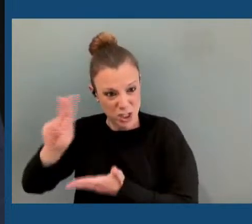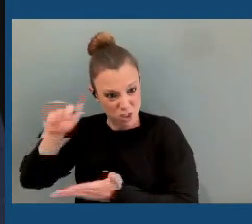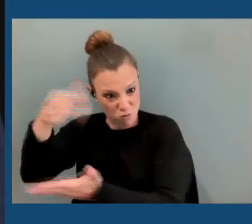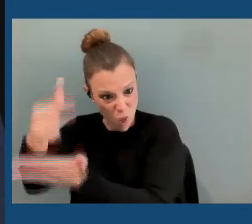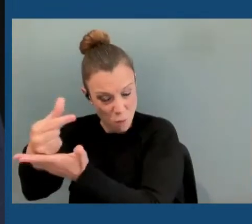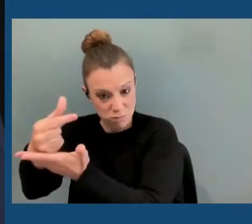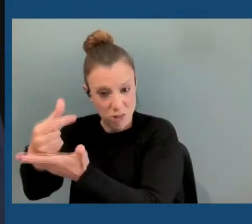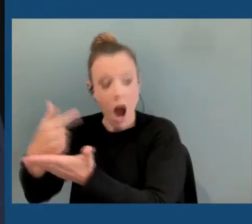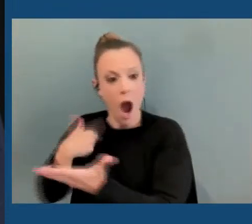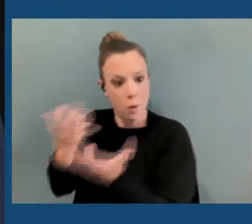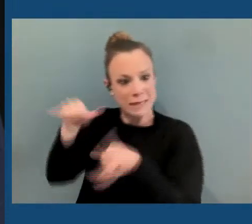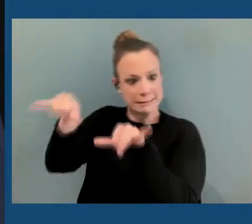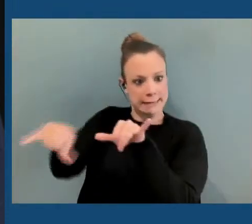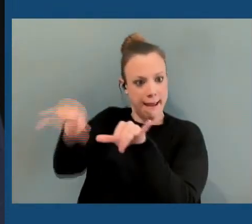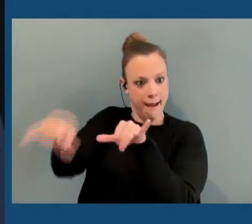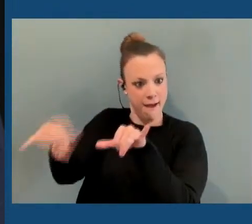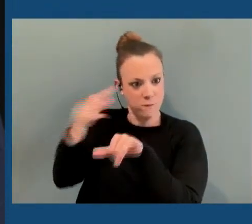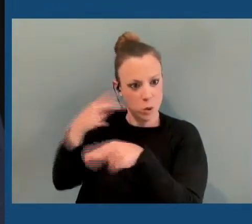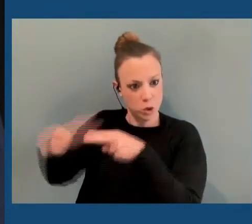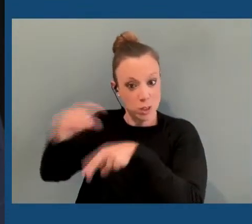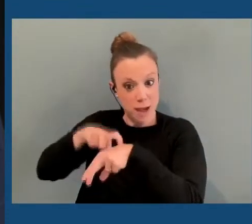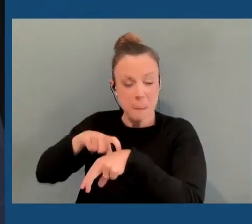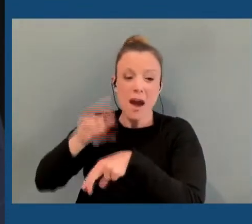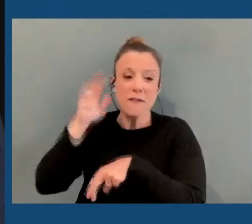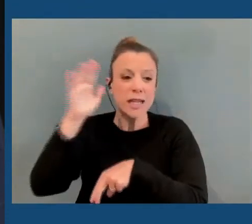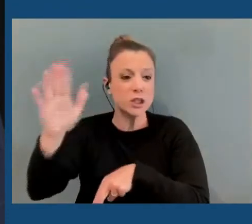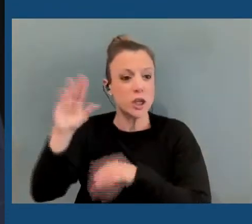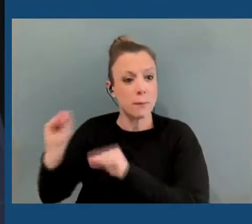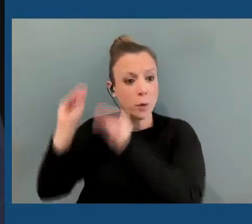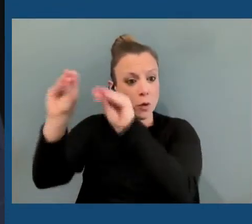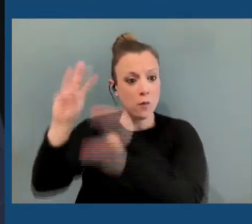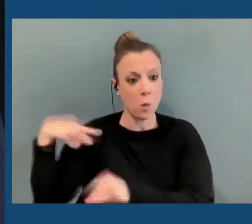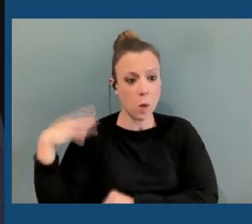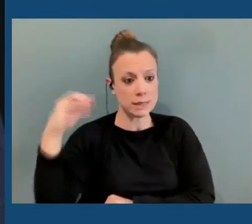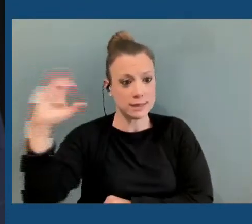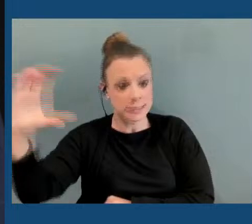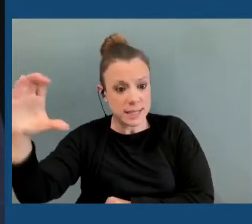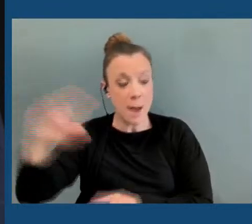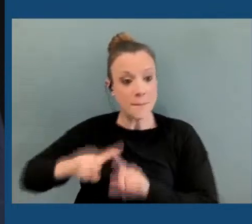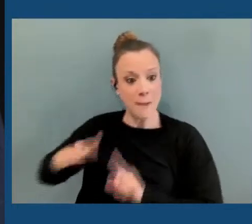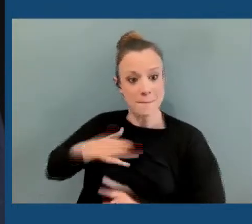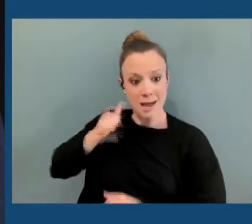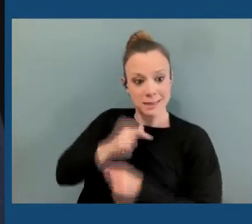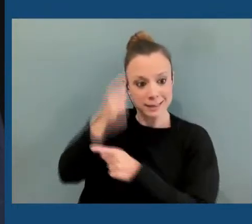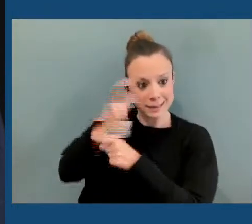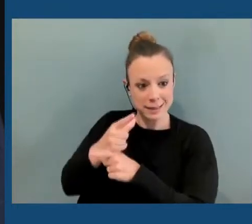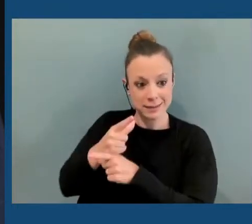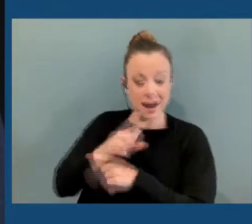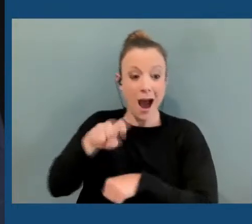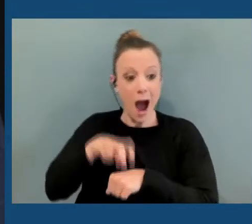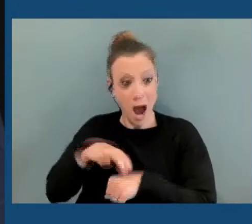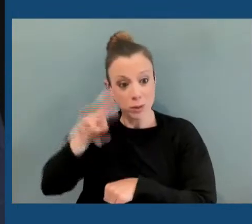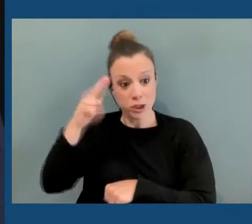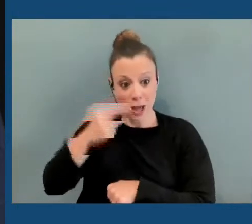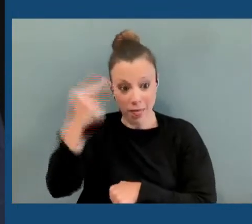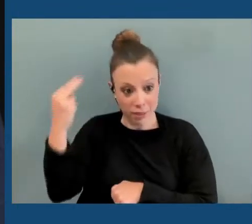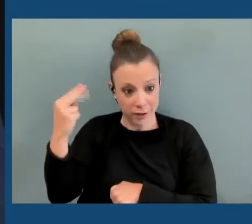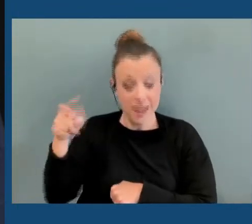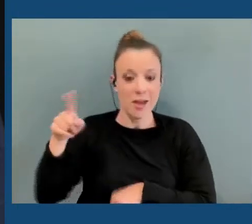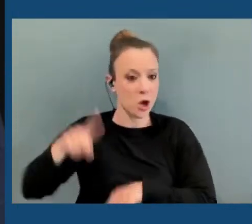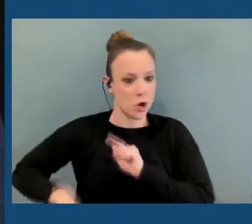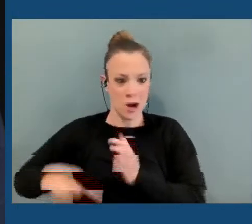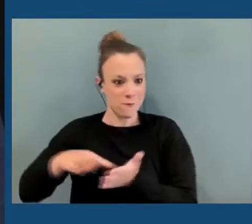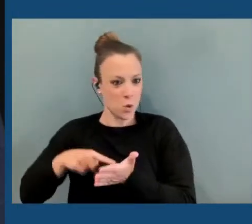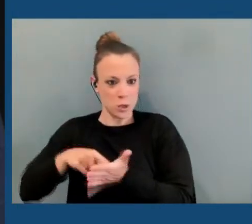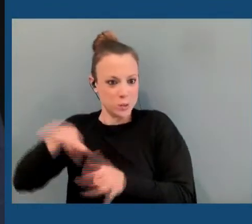while, and I ended up in Washington. All my siblings, Irish, Catholic, big family, not one of them could stay in upstate New York, not